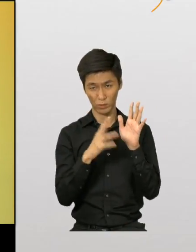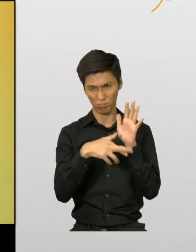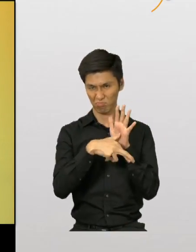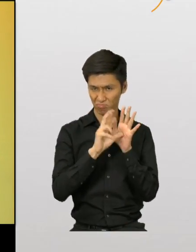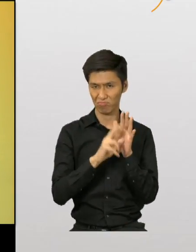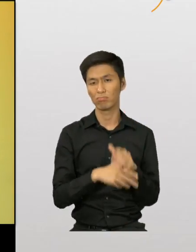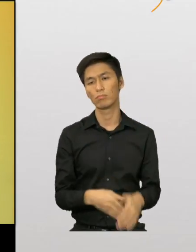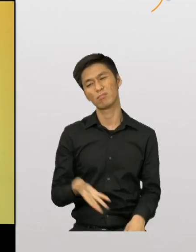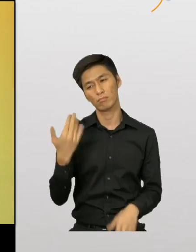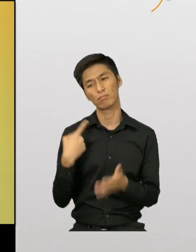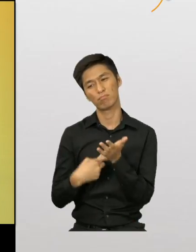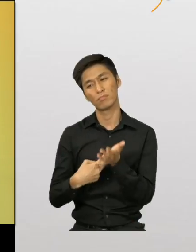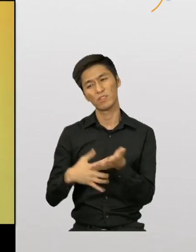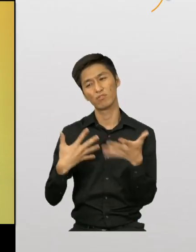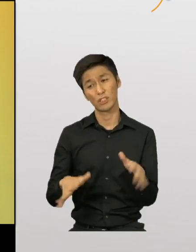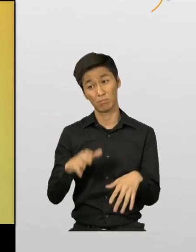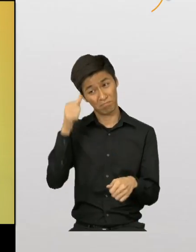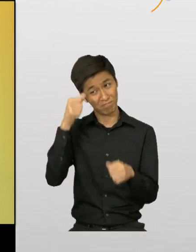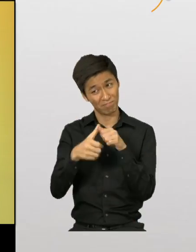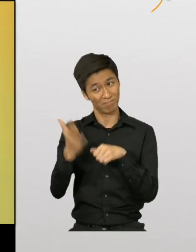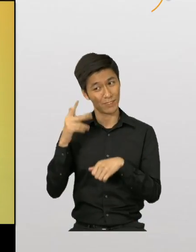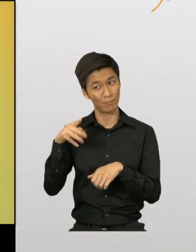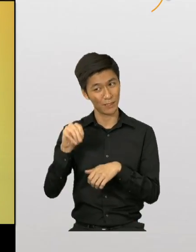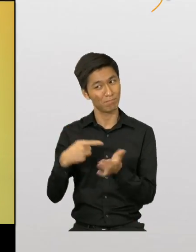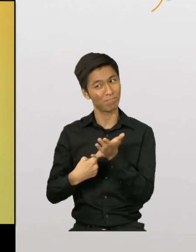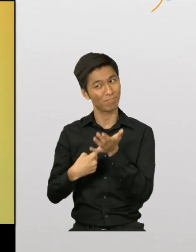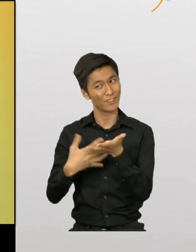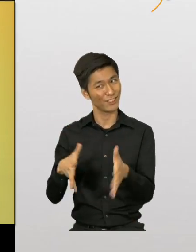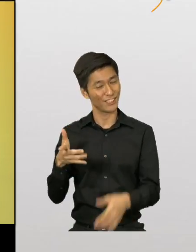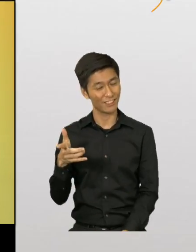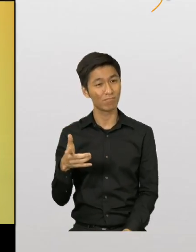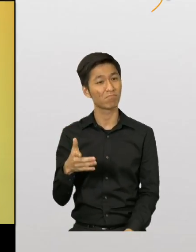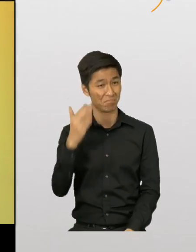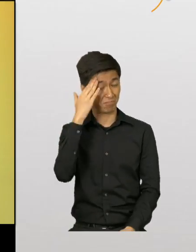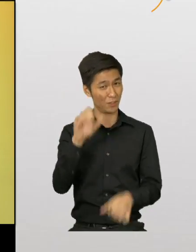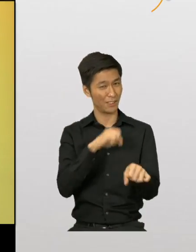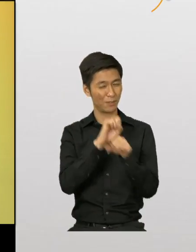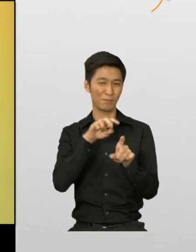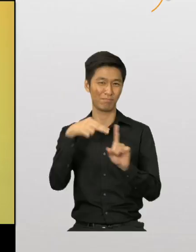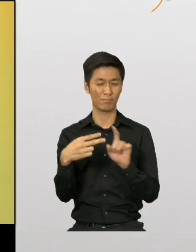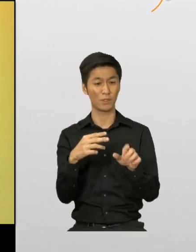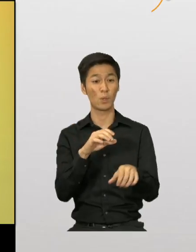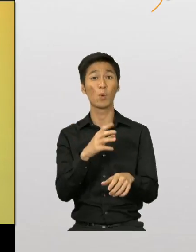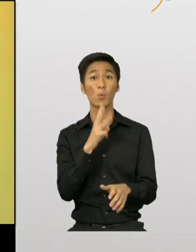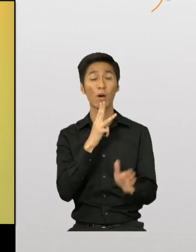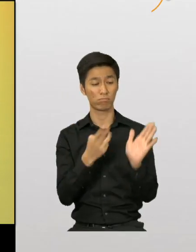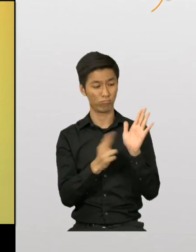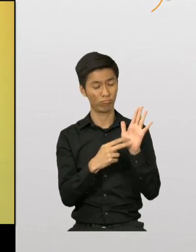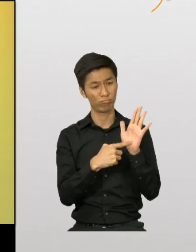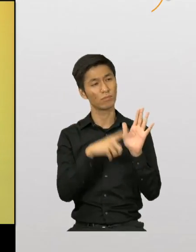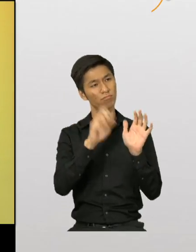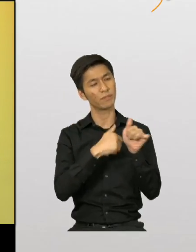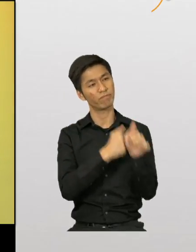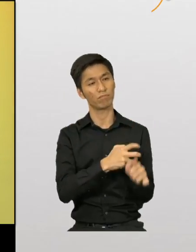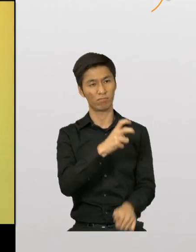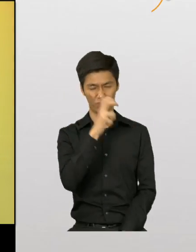up before when Dr. Mahathir was previously PM. And you know Singapore's view. The water agreement is sacrosanct. We